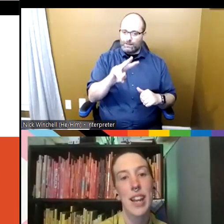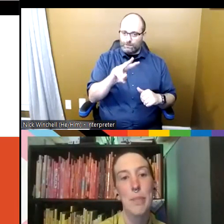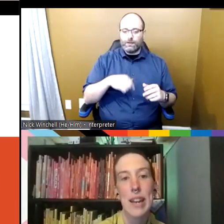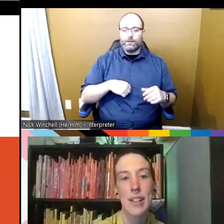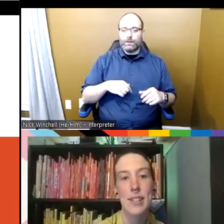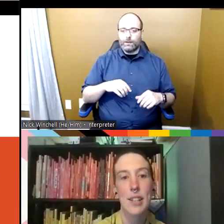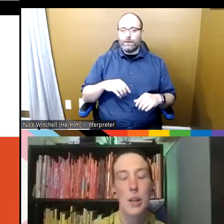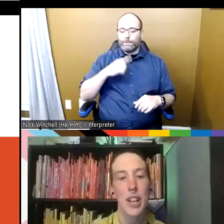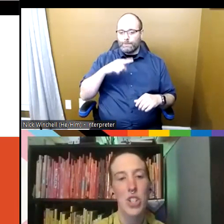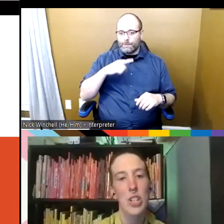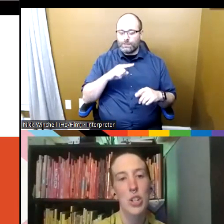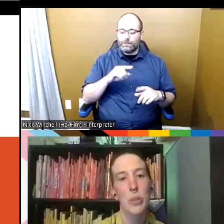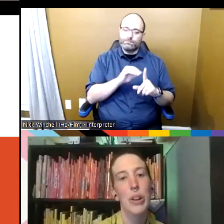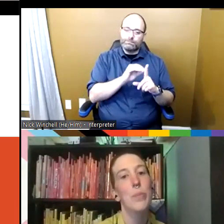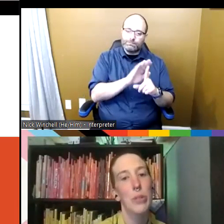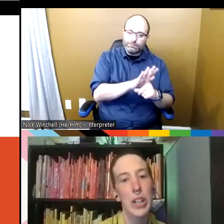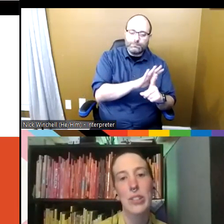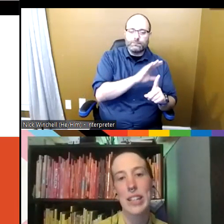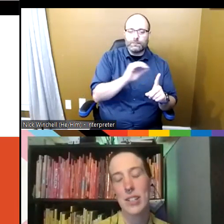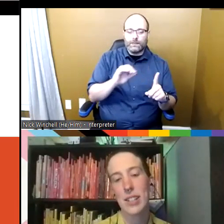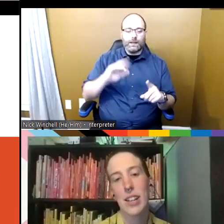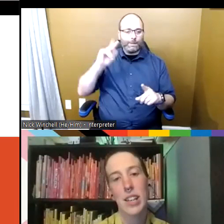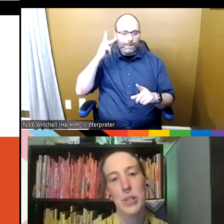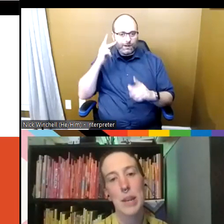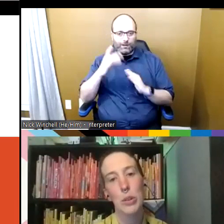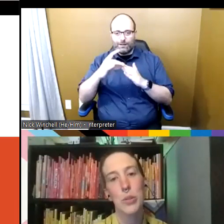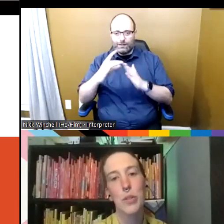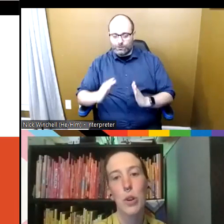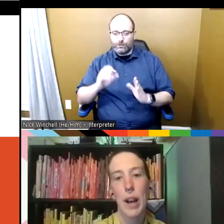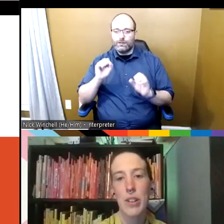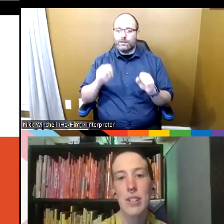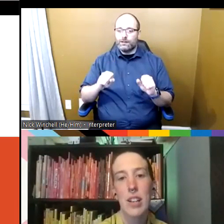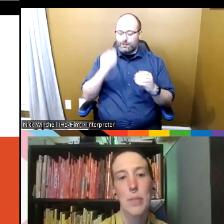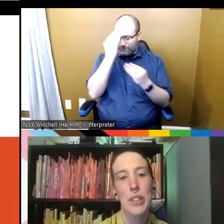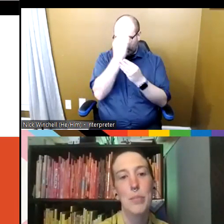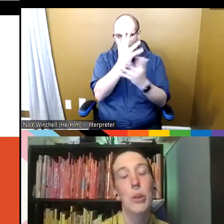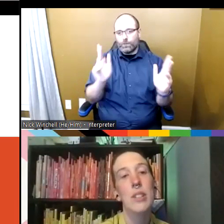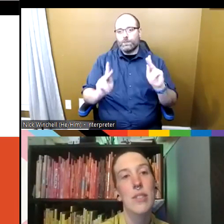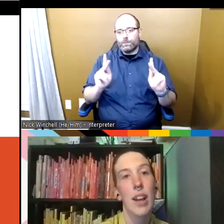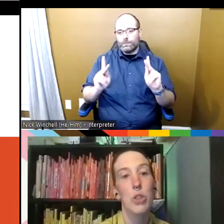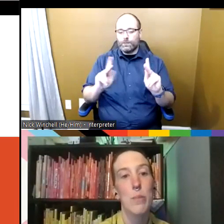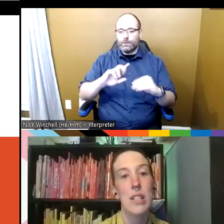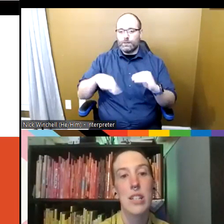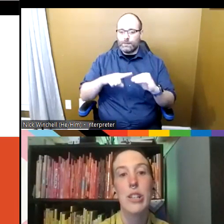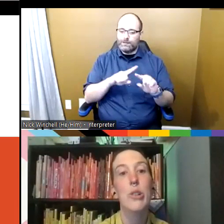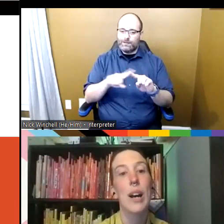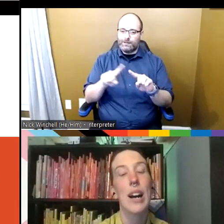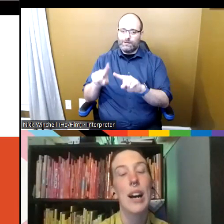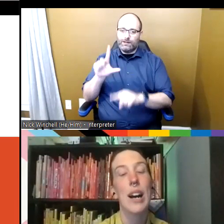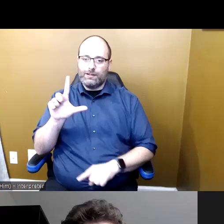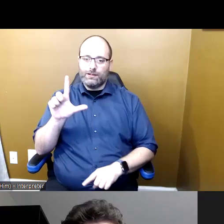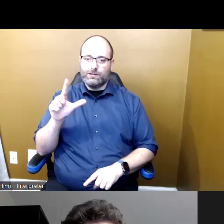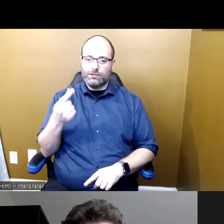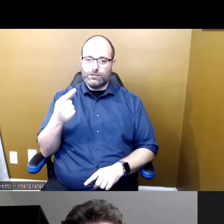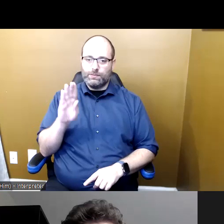appearances, and meetings with educational and political leaders, he was able to inform others about the importance of